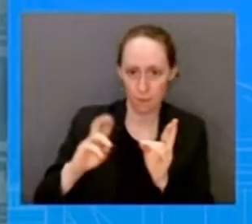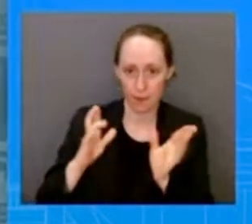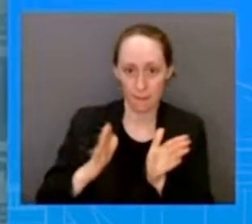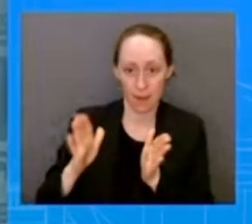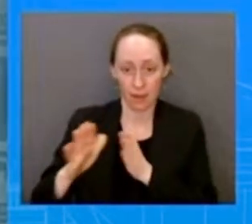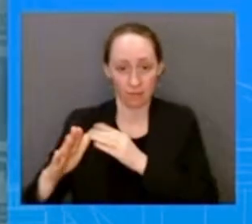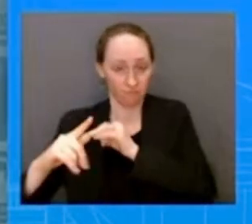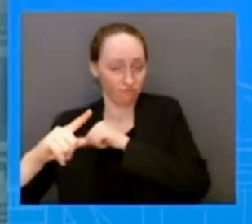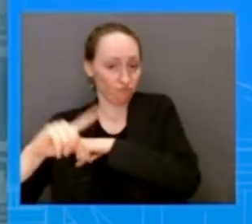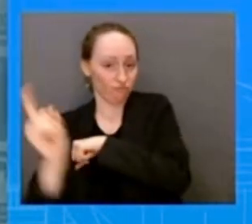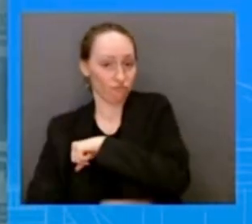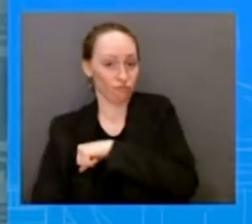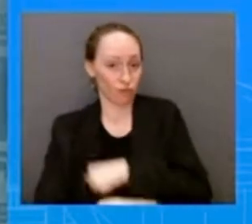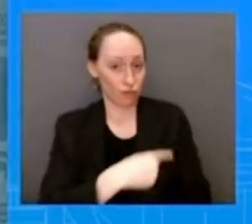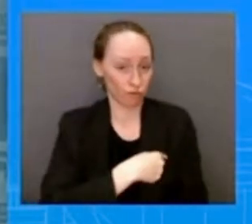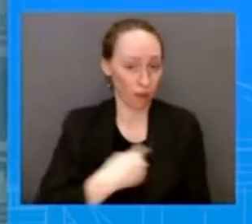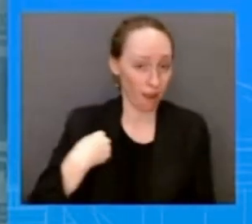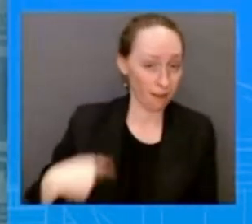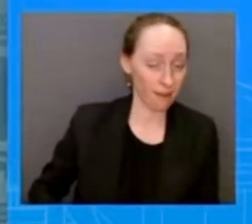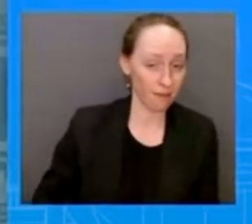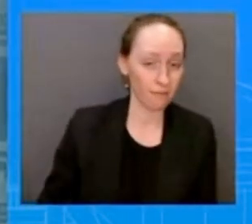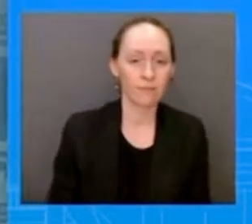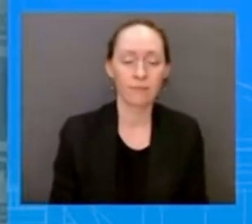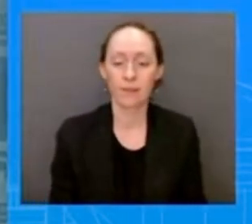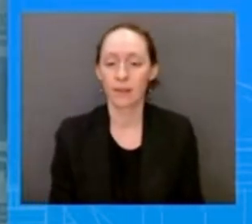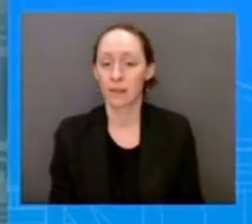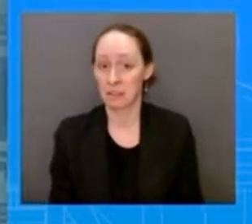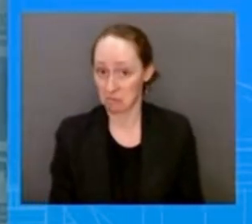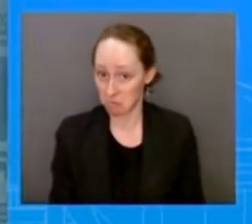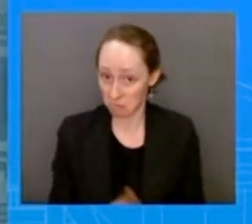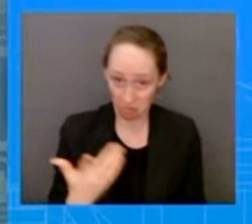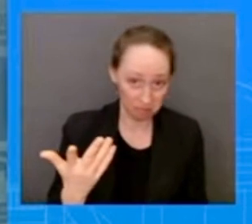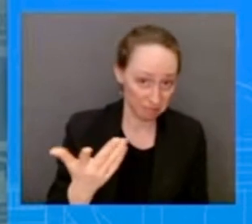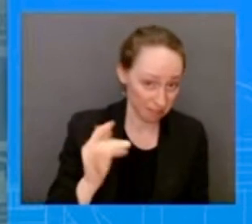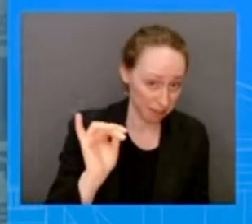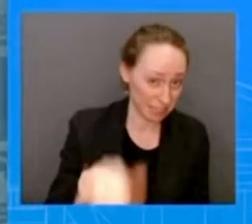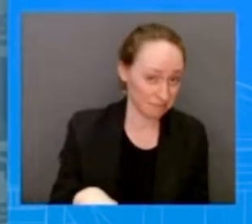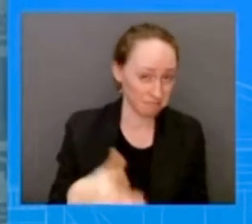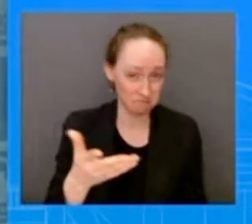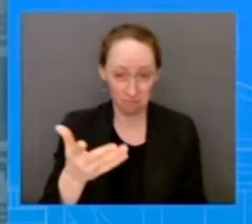I certainly would expect, in the context of talking about what's going on in Ukraine,